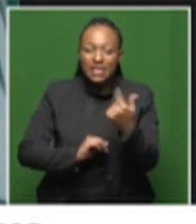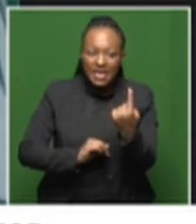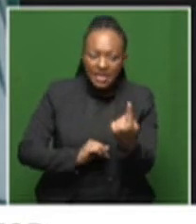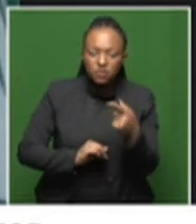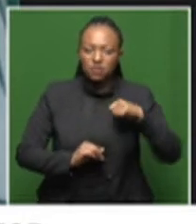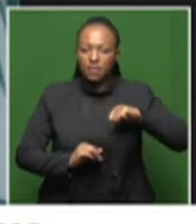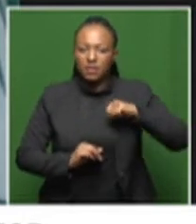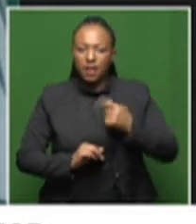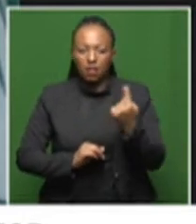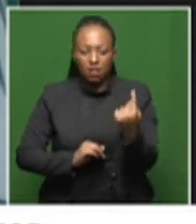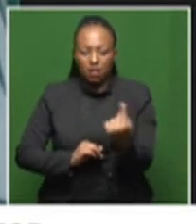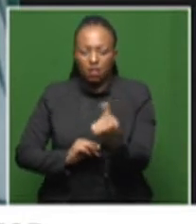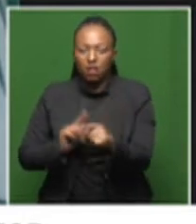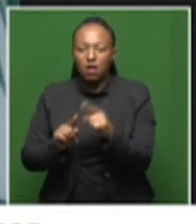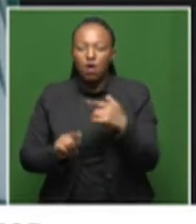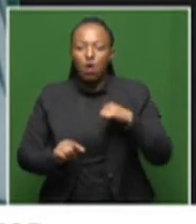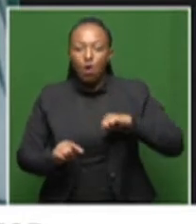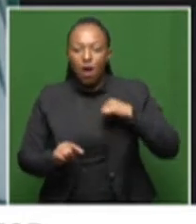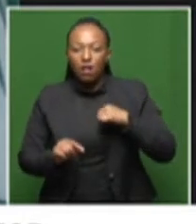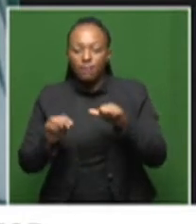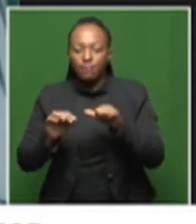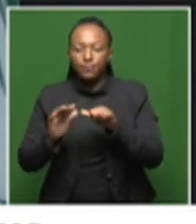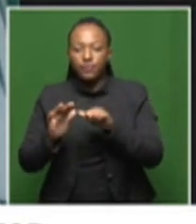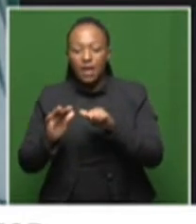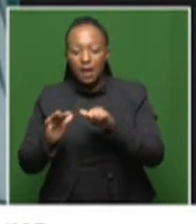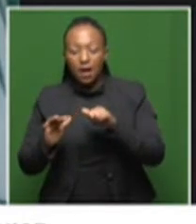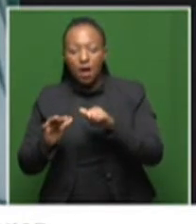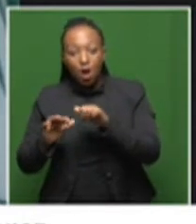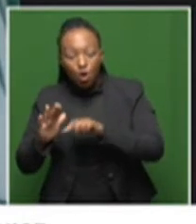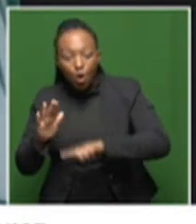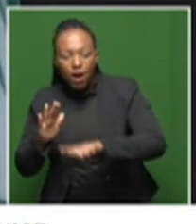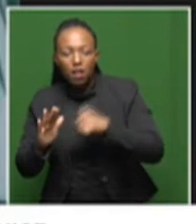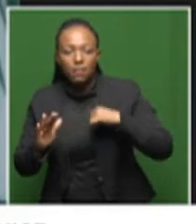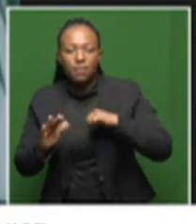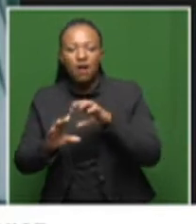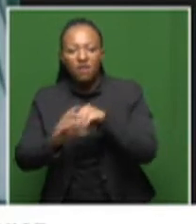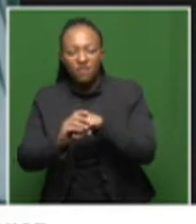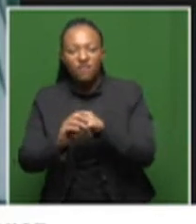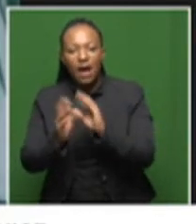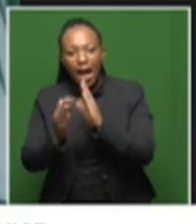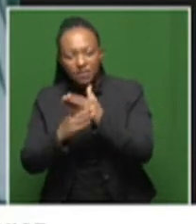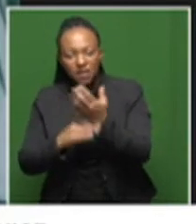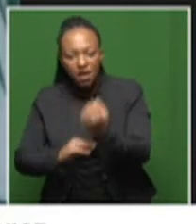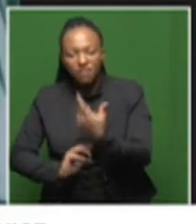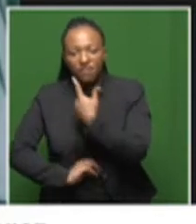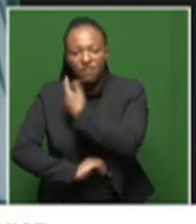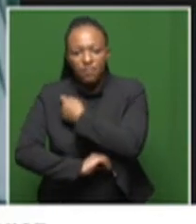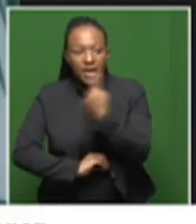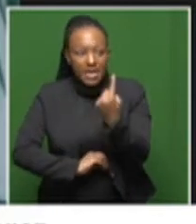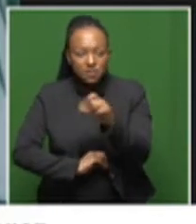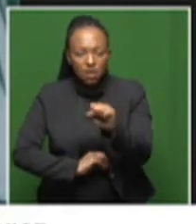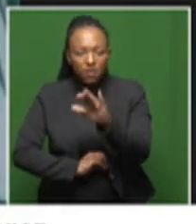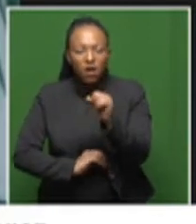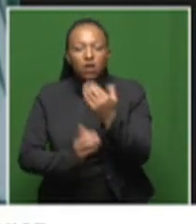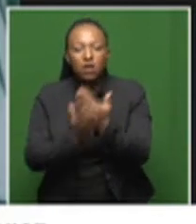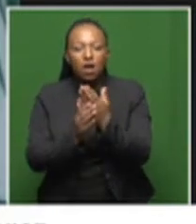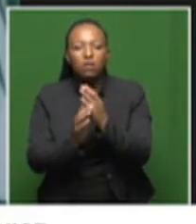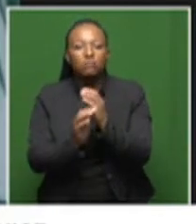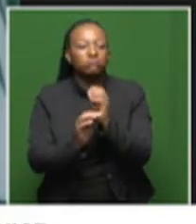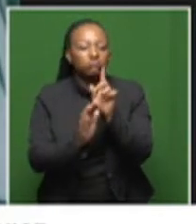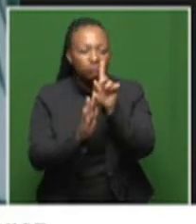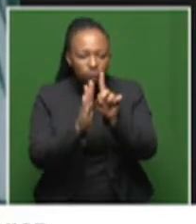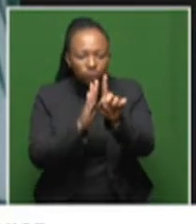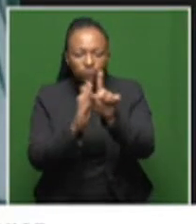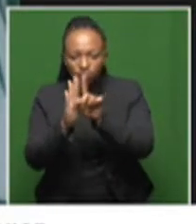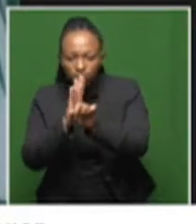municipality, there is local municipality, there is access to vaccine, and every South African have access to that, so that we continue